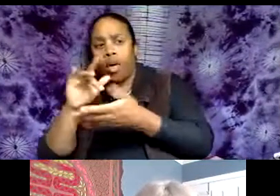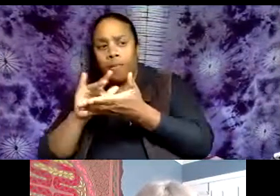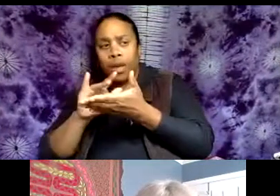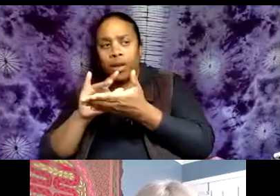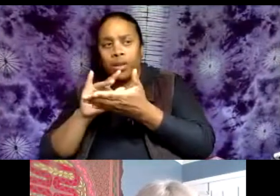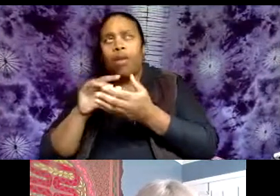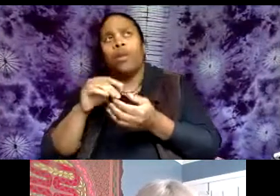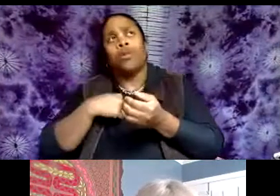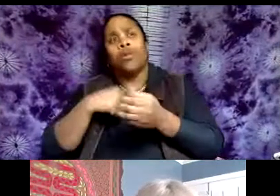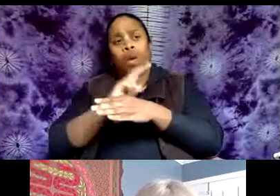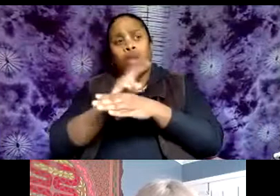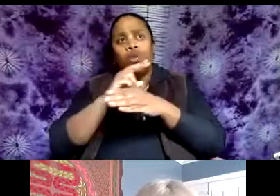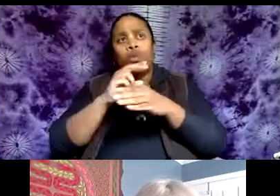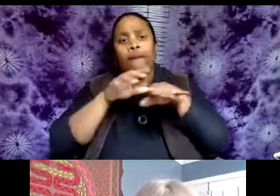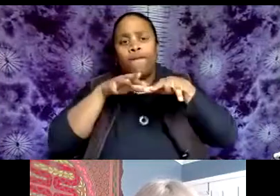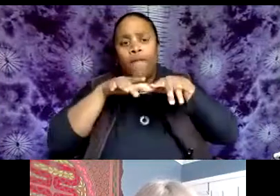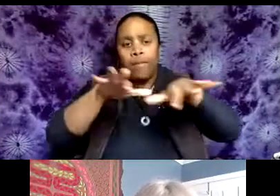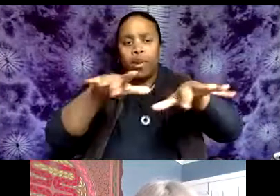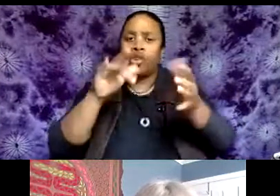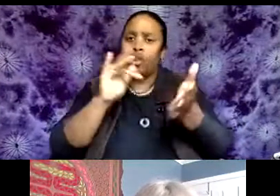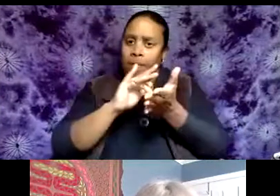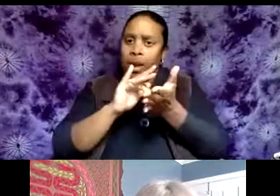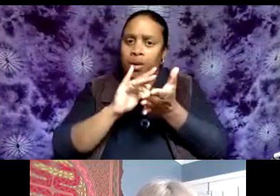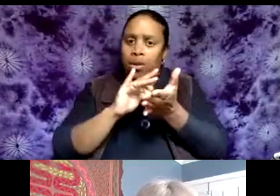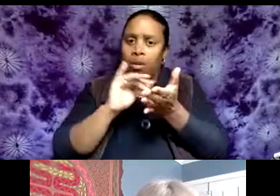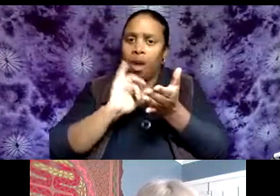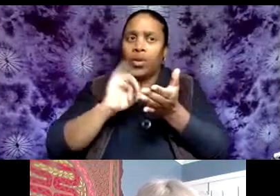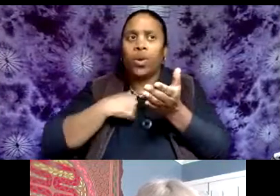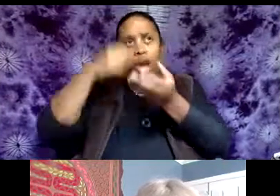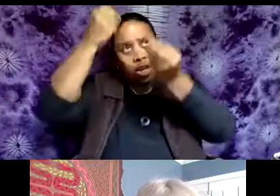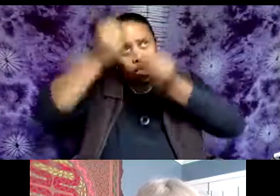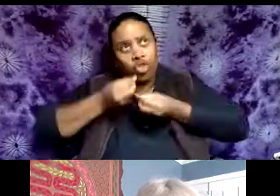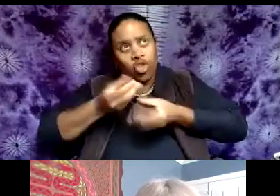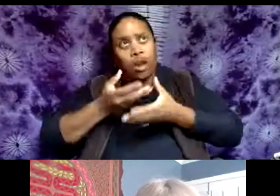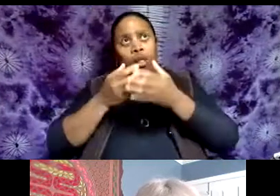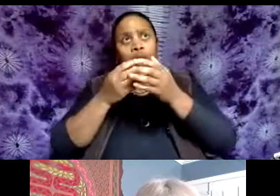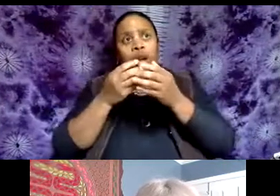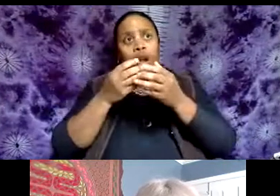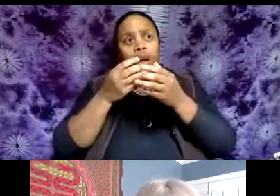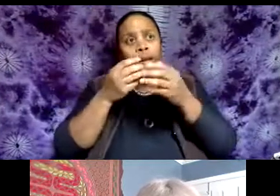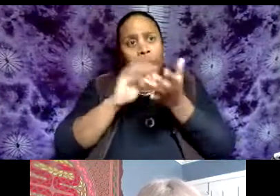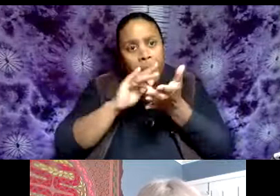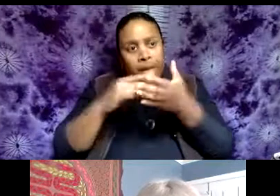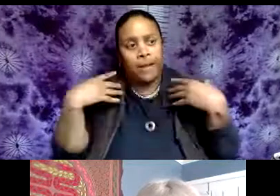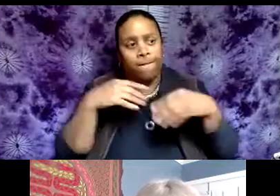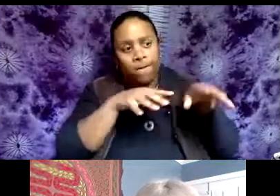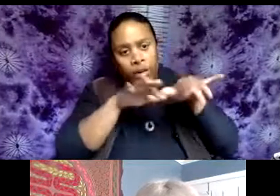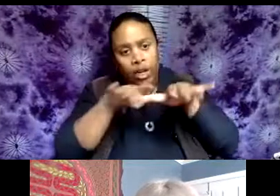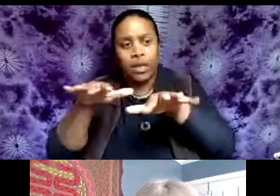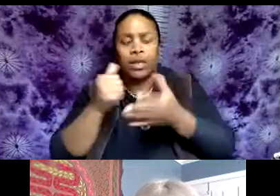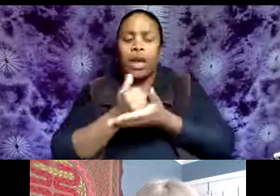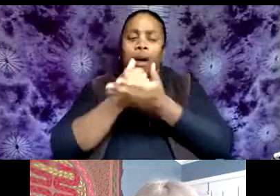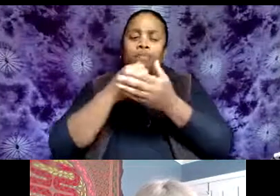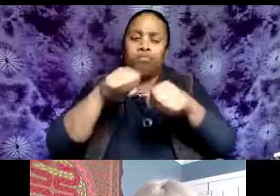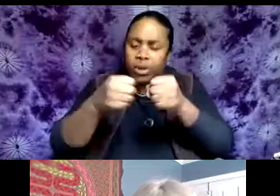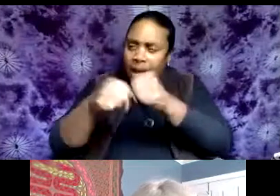is vibrational medicine, and I channel frequencies to help with all kinds of regenerative things like breaking up blood clots and breaking up scar tissue,